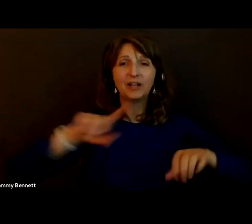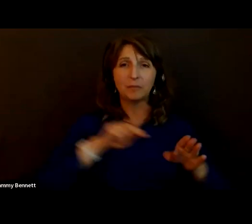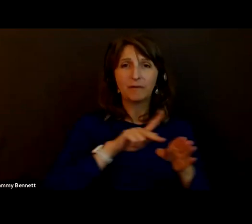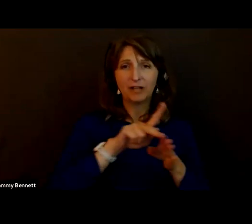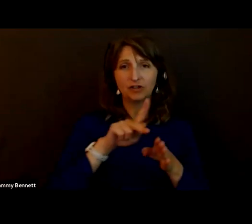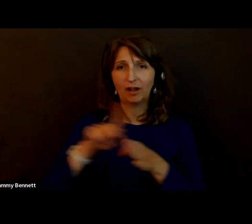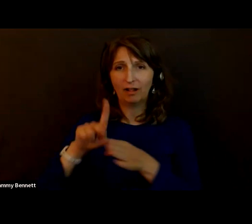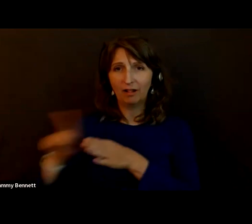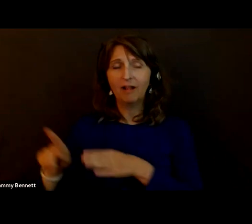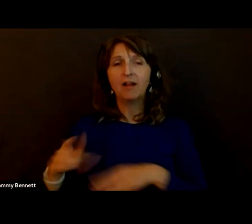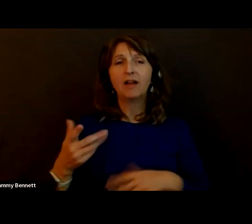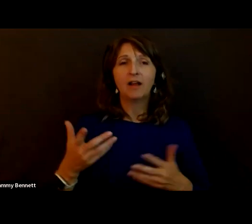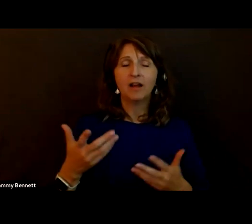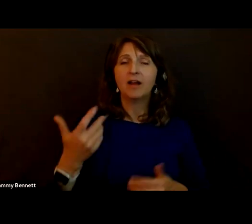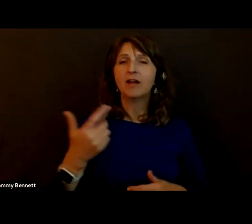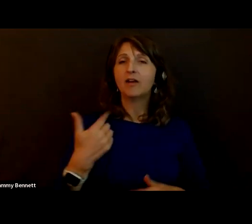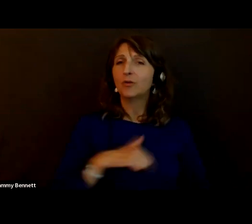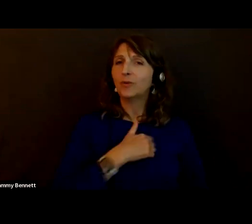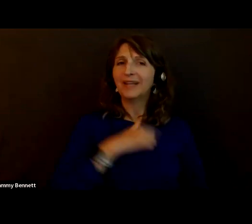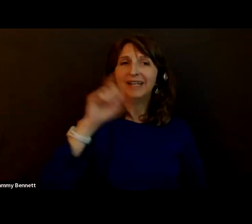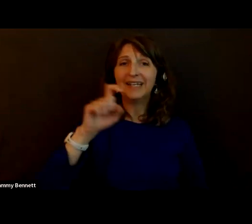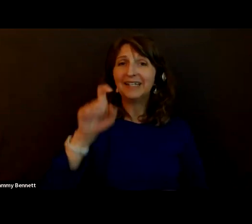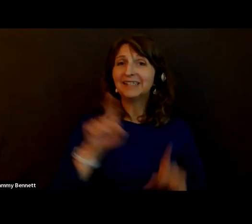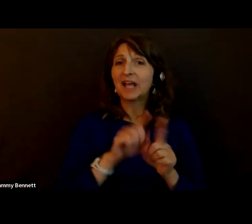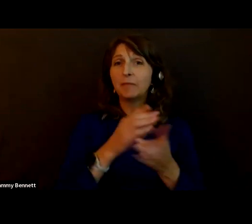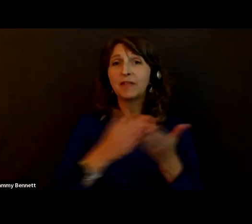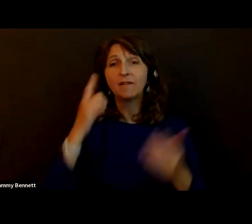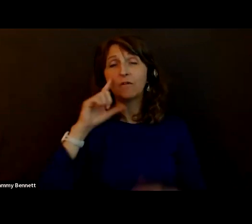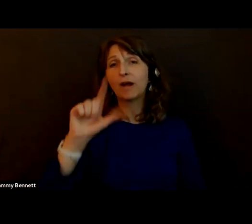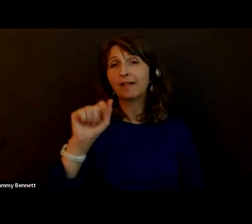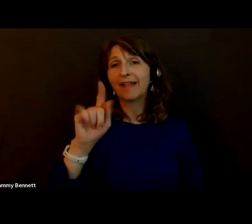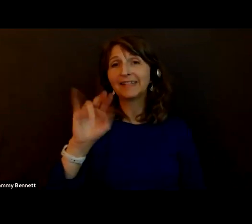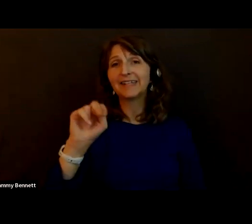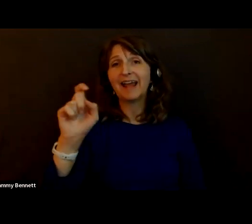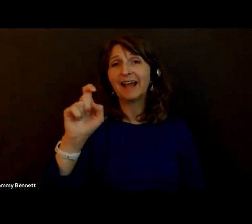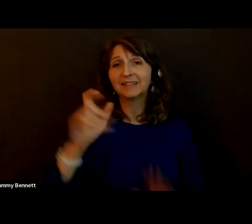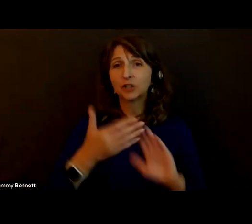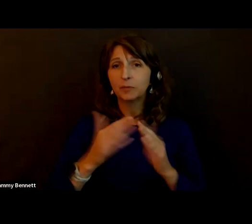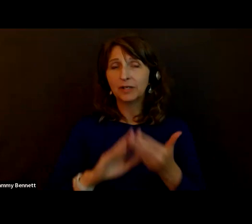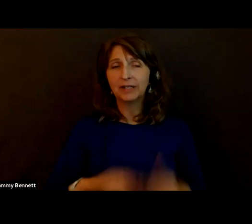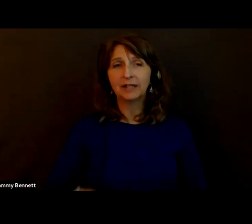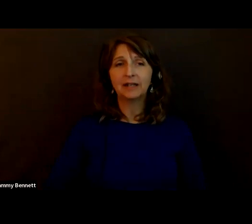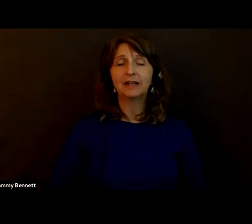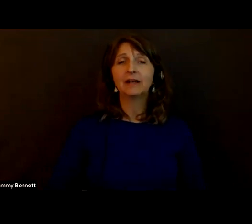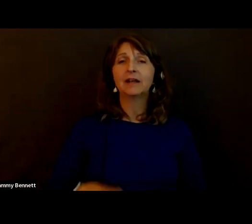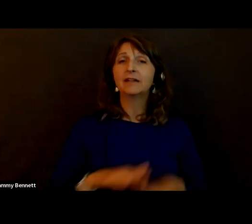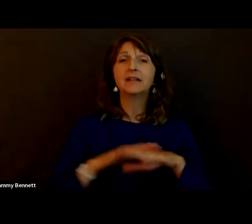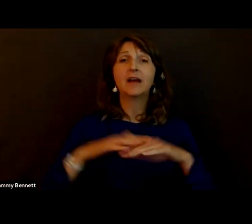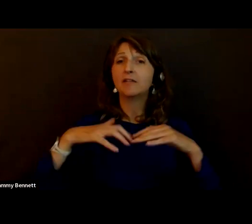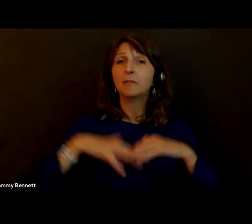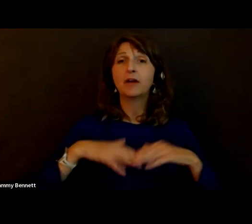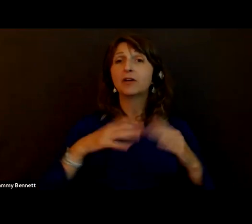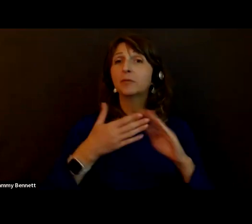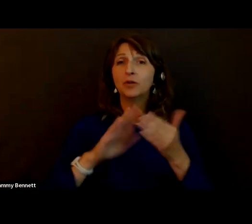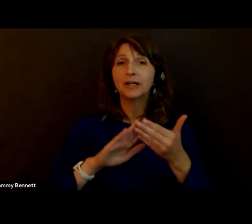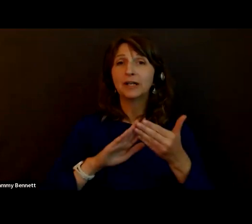we say we need the same thing for members of the Latinx community, members of the Native American community. We need to hold the doors and